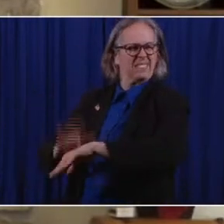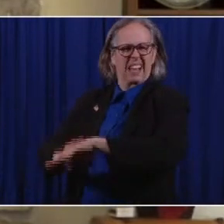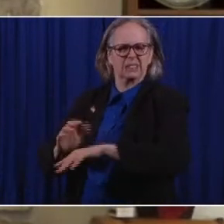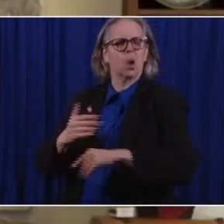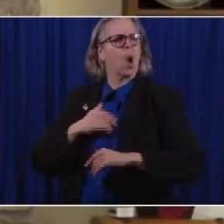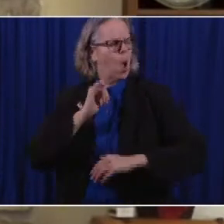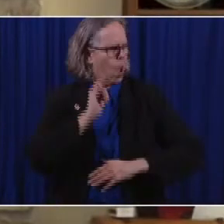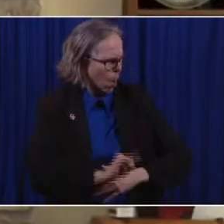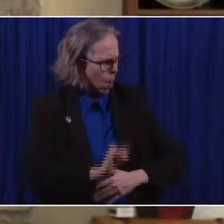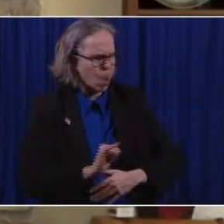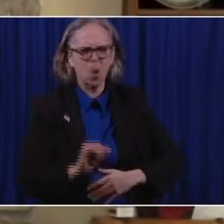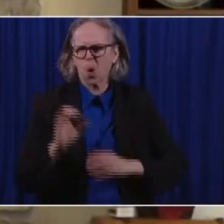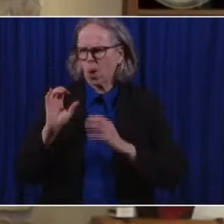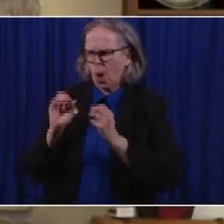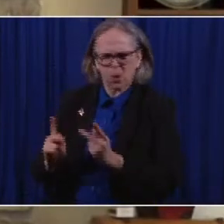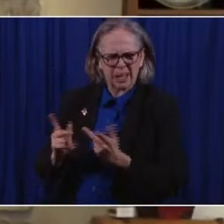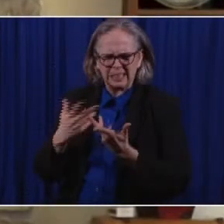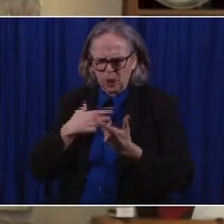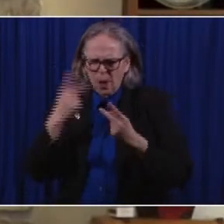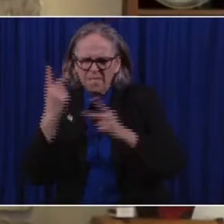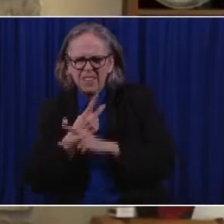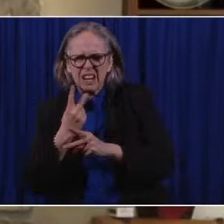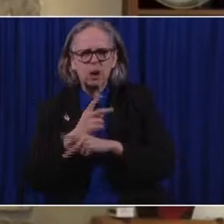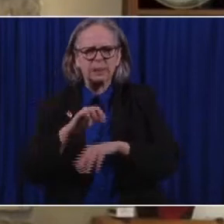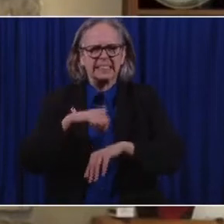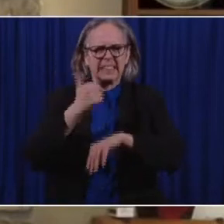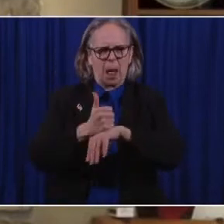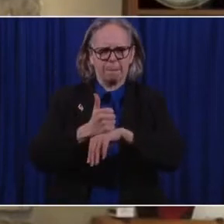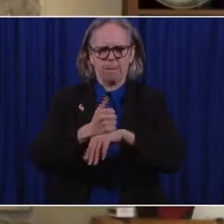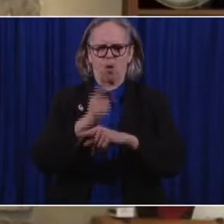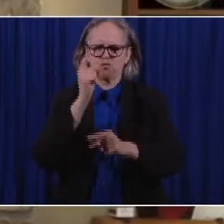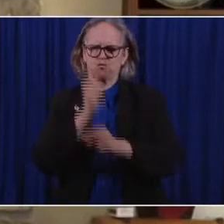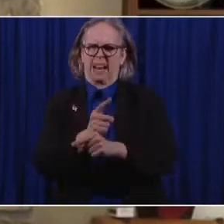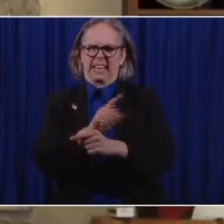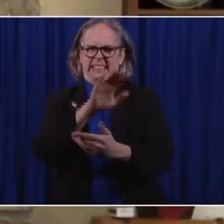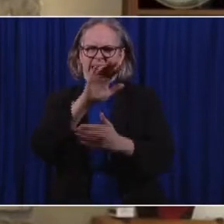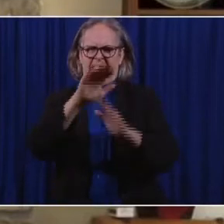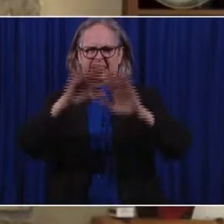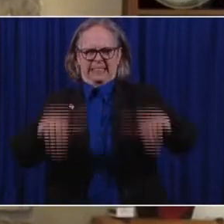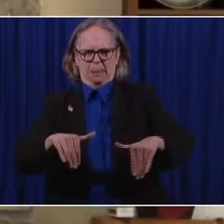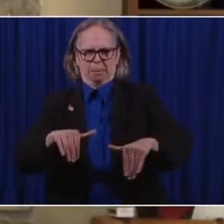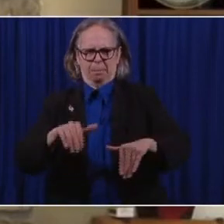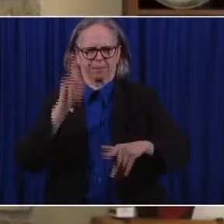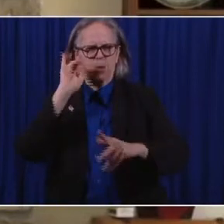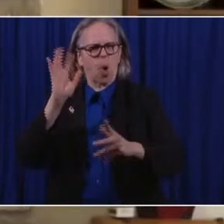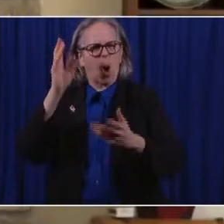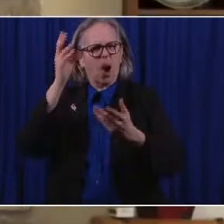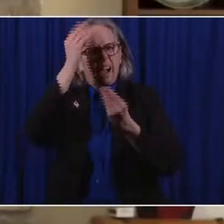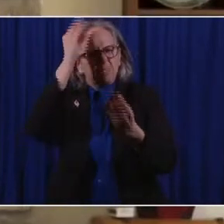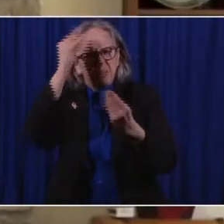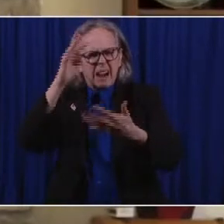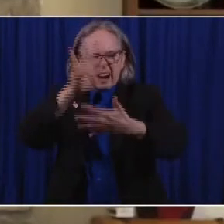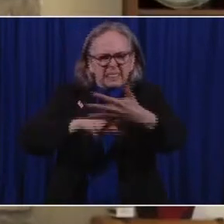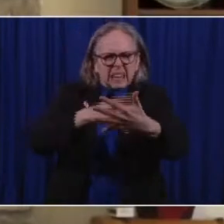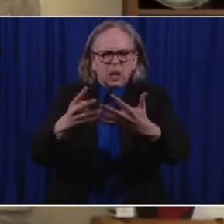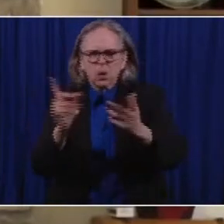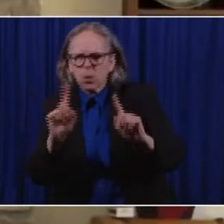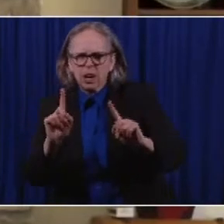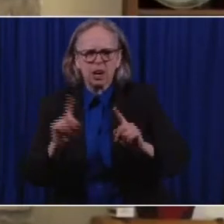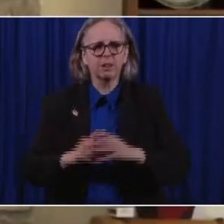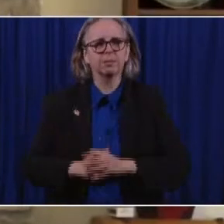this right before we put this up. So that is how we're gonna start off. Eric, let's go to the data real